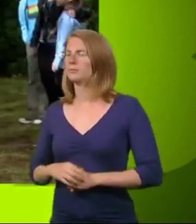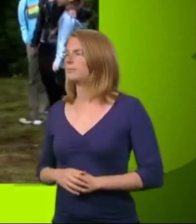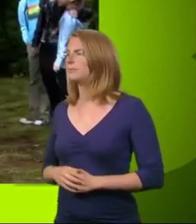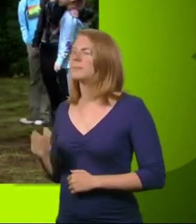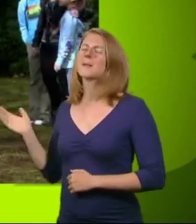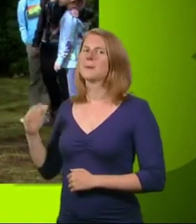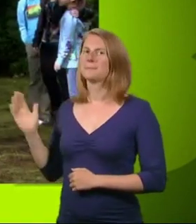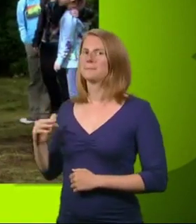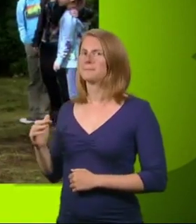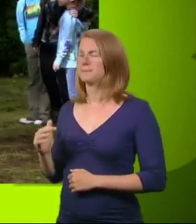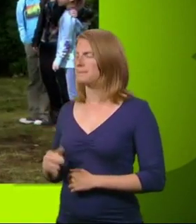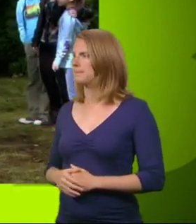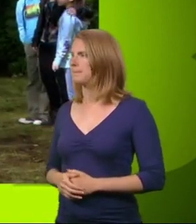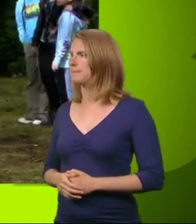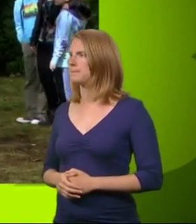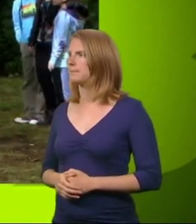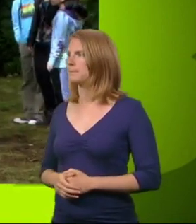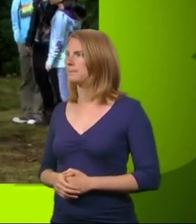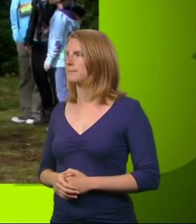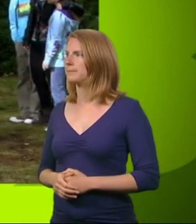Come on.